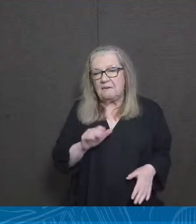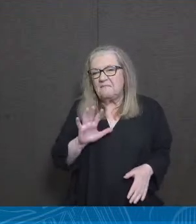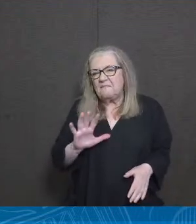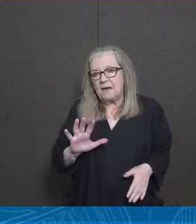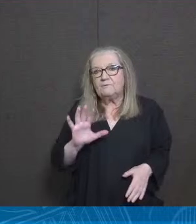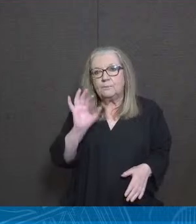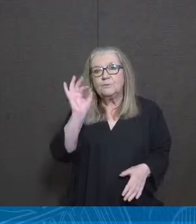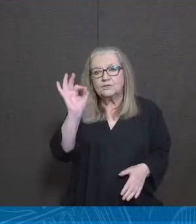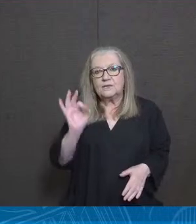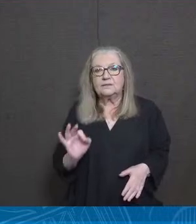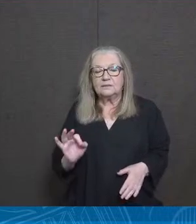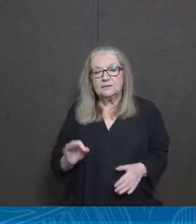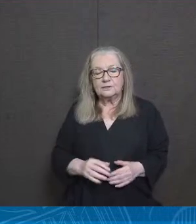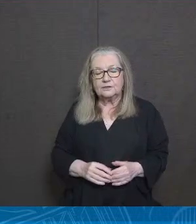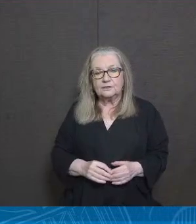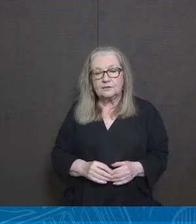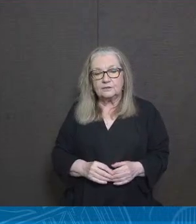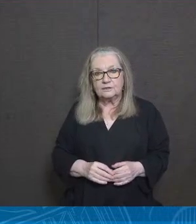Okay.